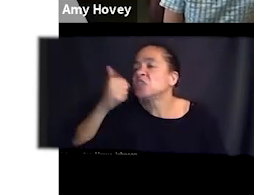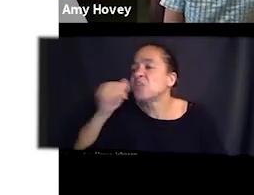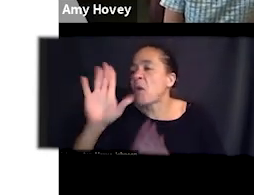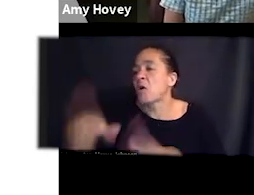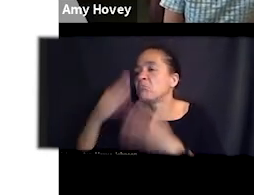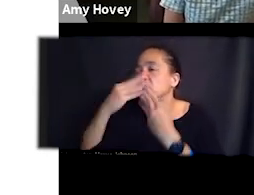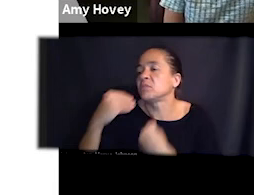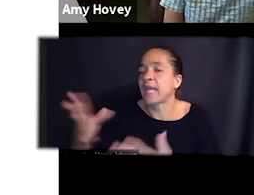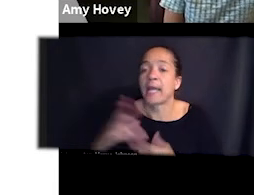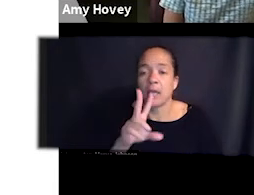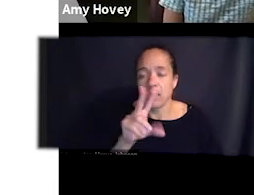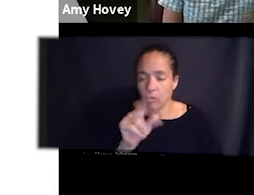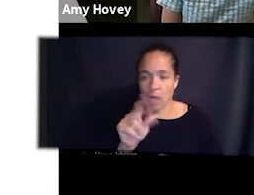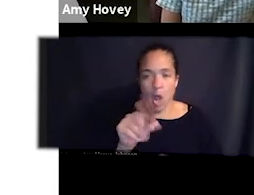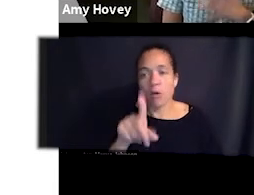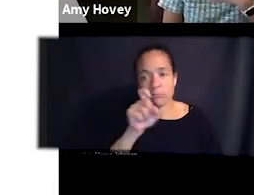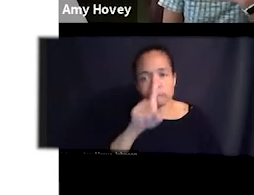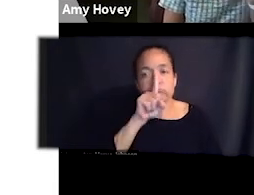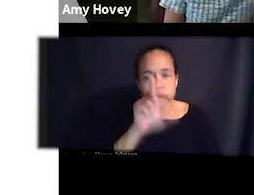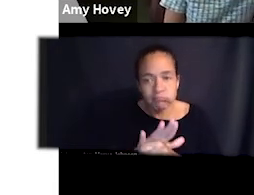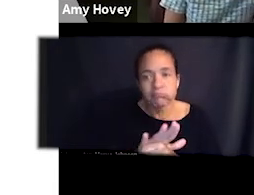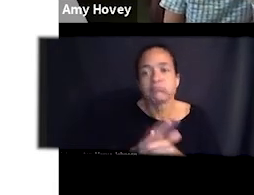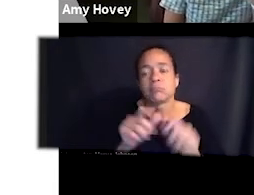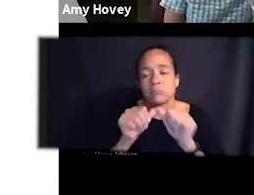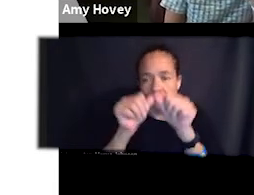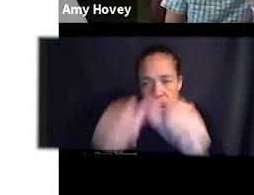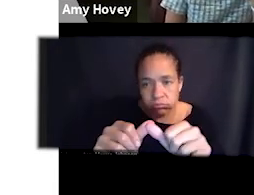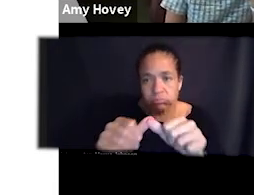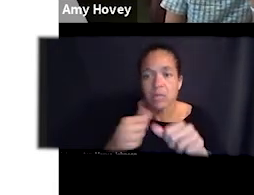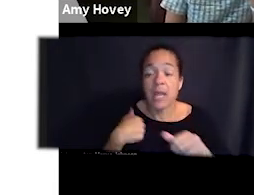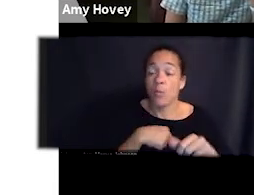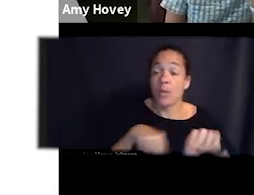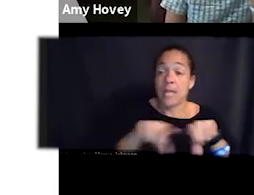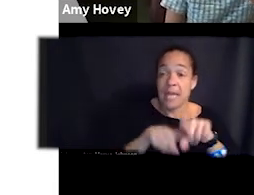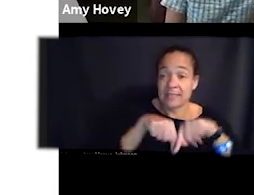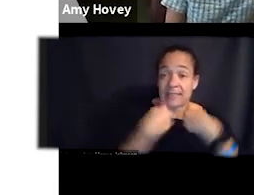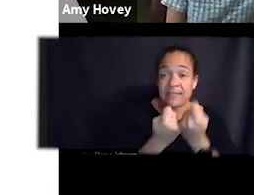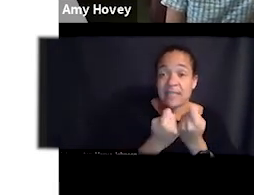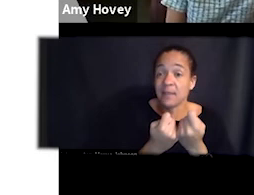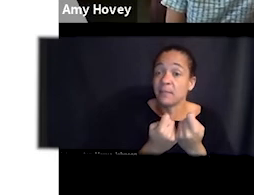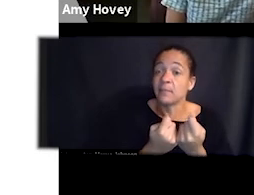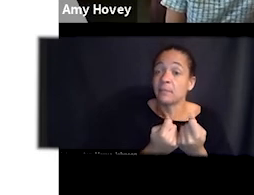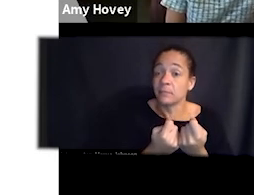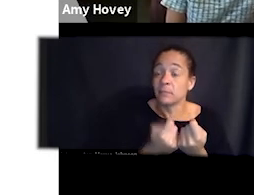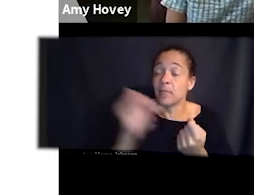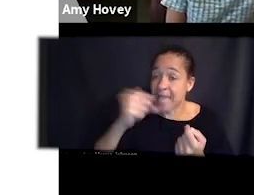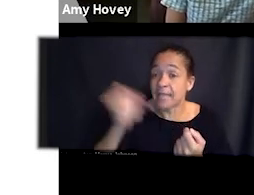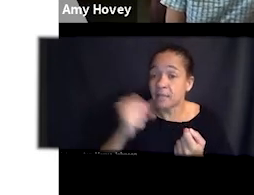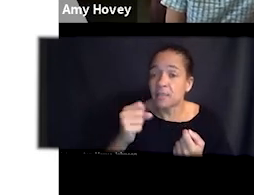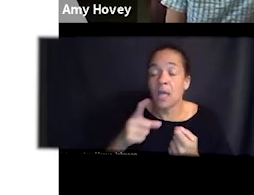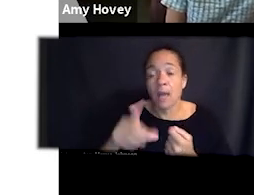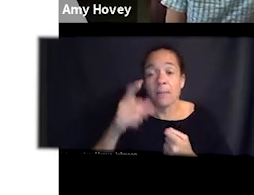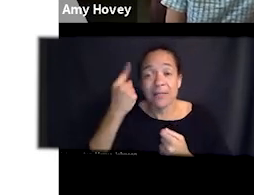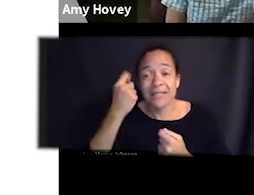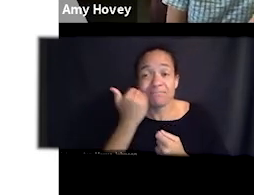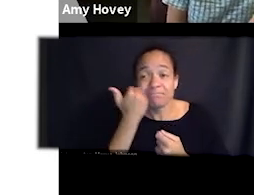to be dedicated to doing this. And I know that we are as a team, but it is a big time commitment and it's